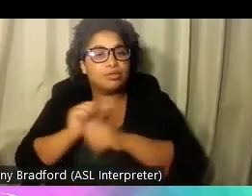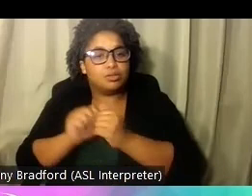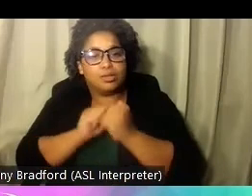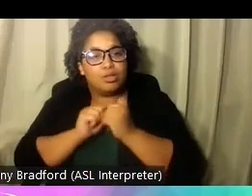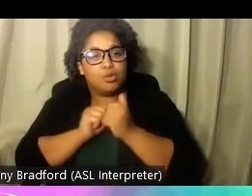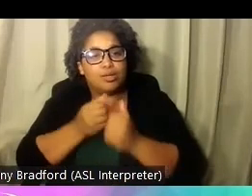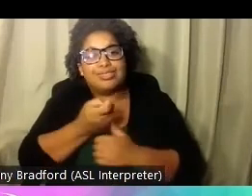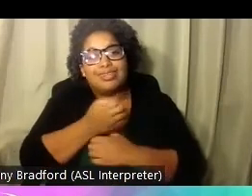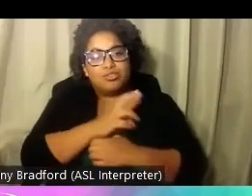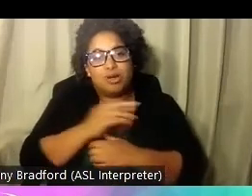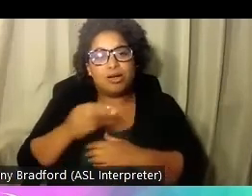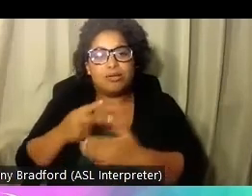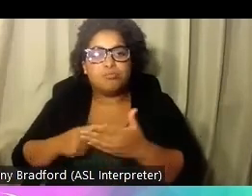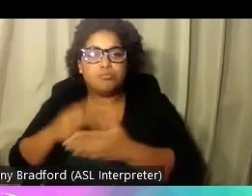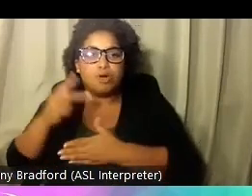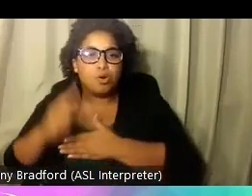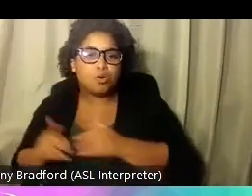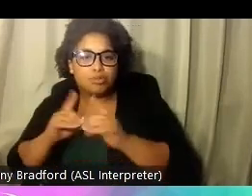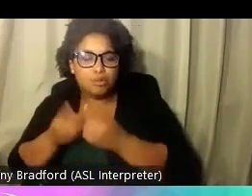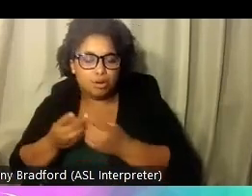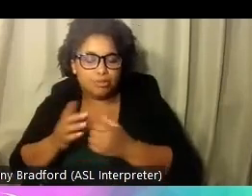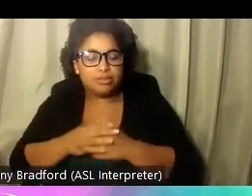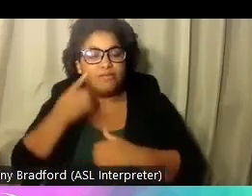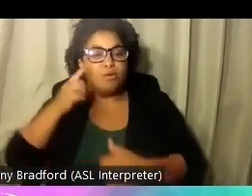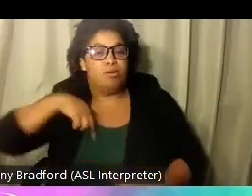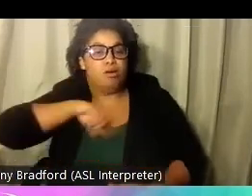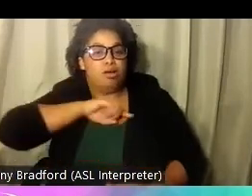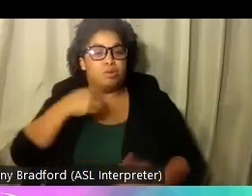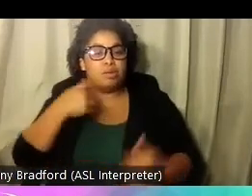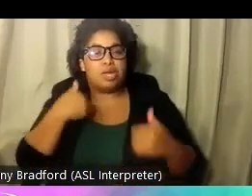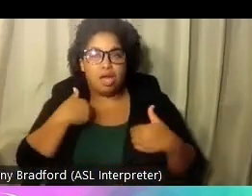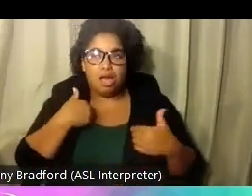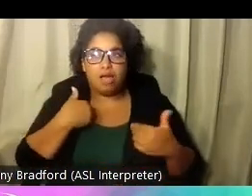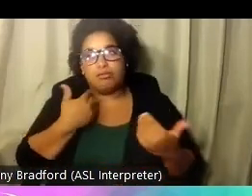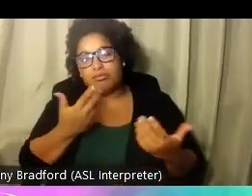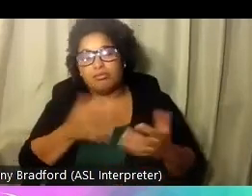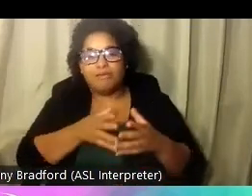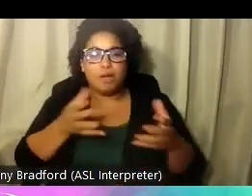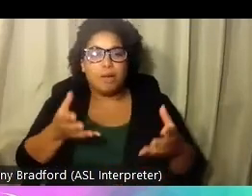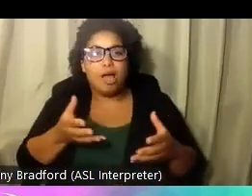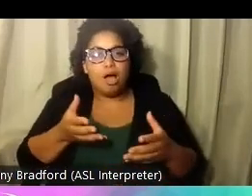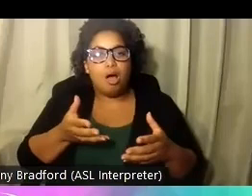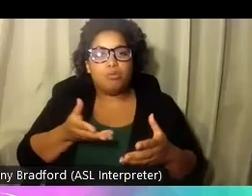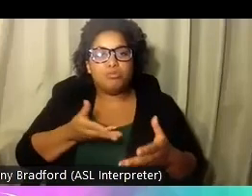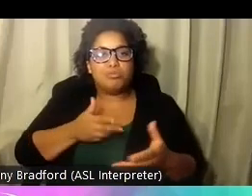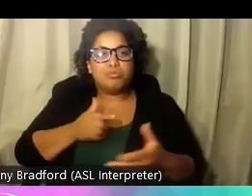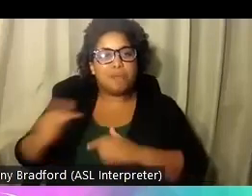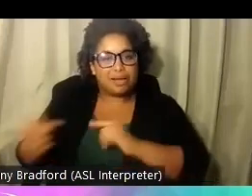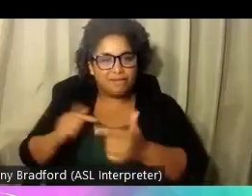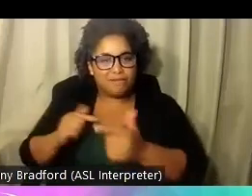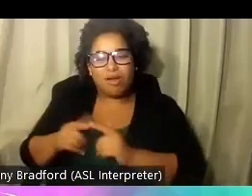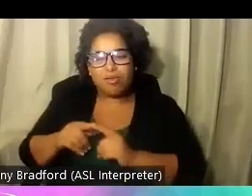and program departments. For us, there was a fair amount of back and forth answering some